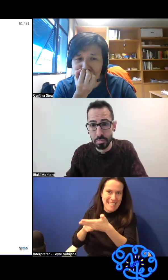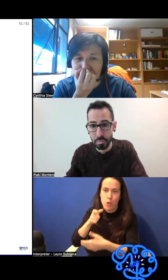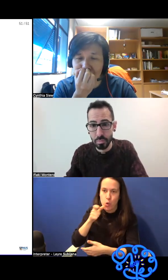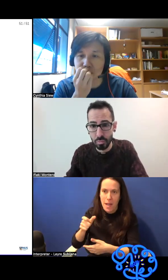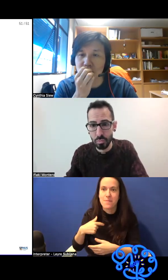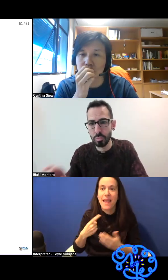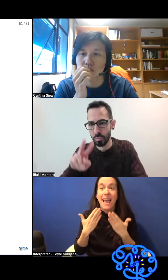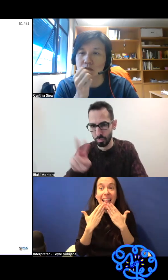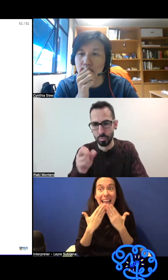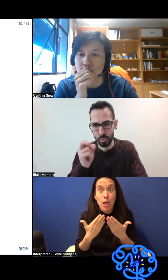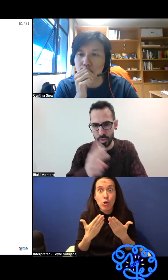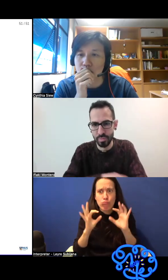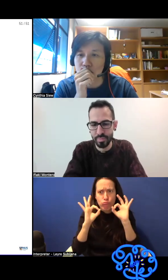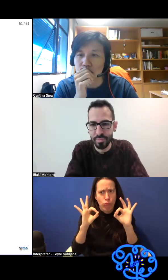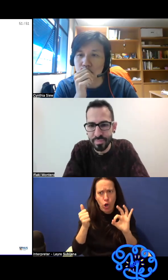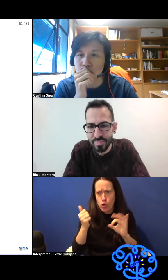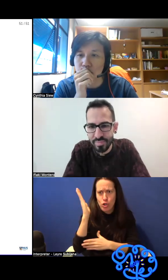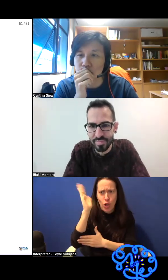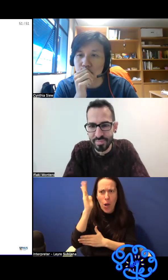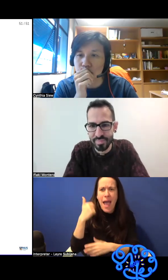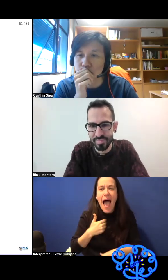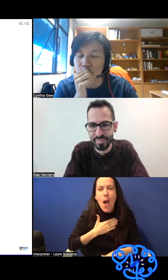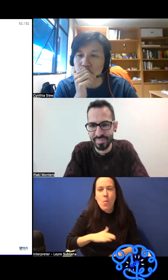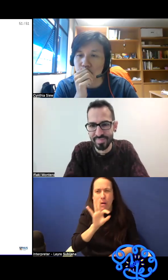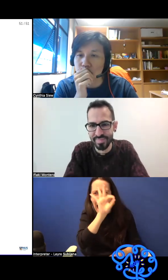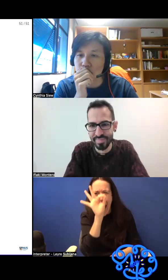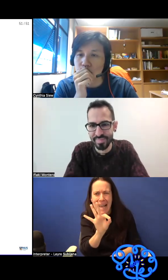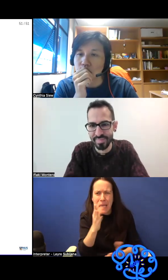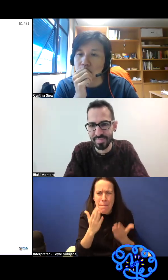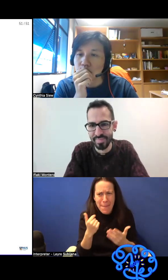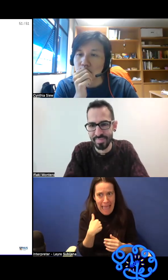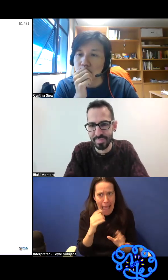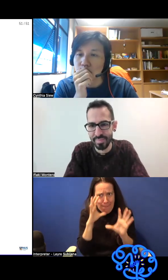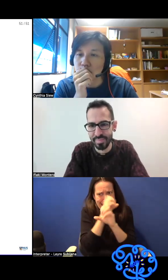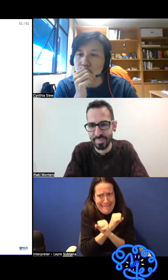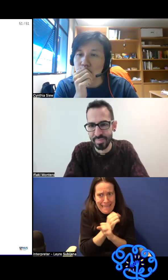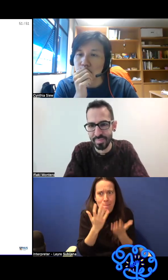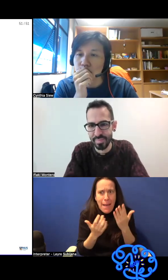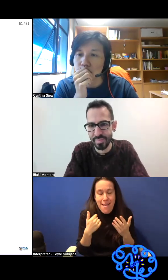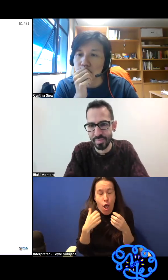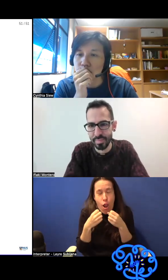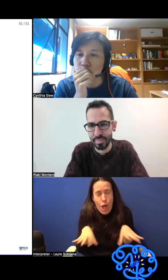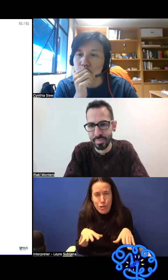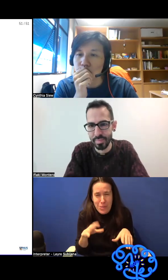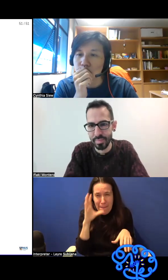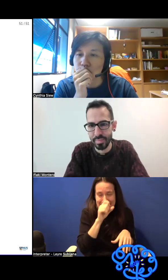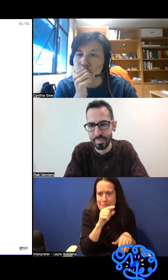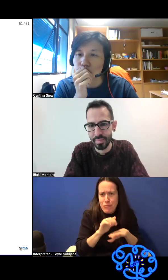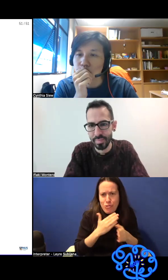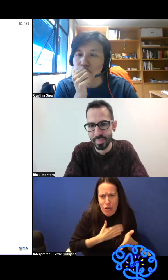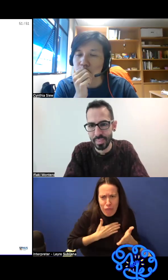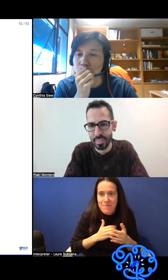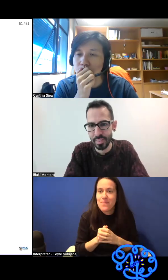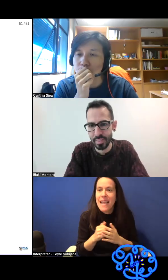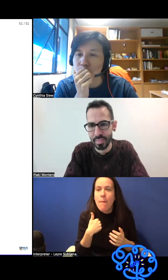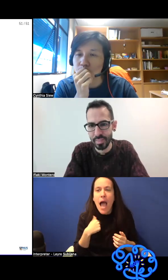you. Great talk. I like to ask about something I might have missed. Sorry in advance if I got lost. My question is about having